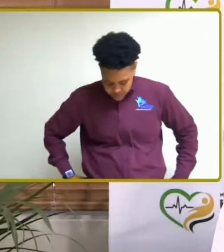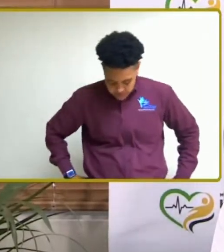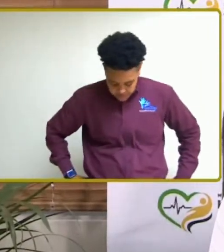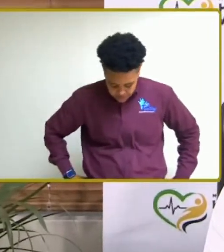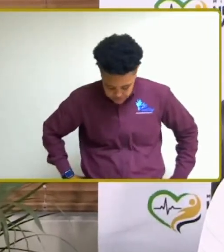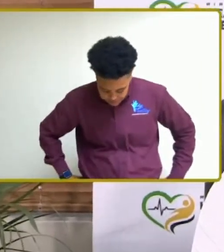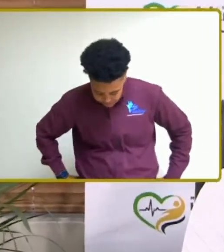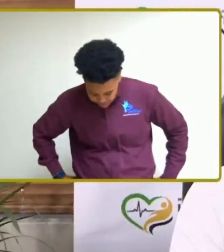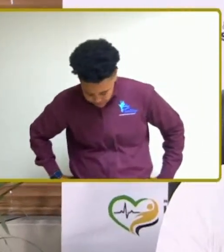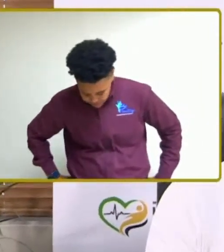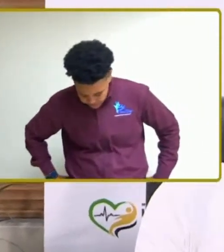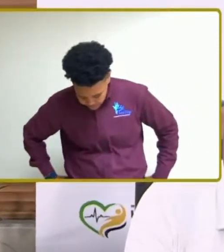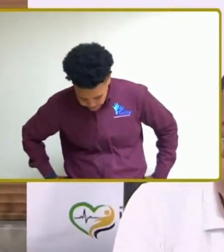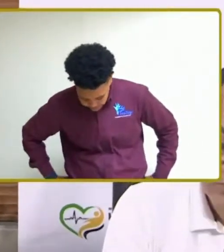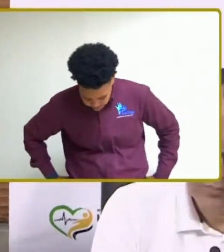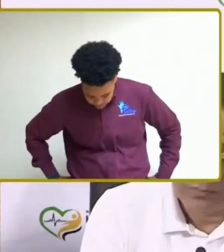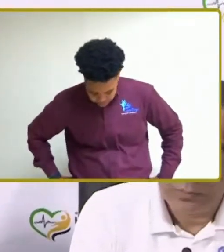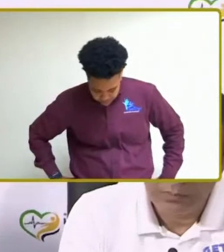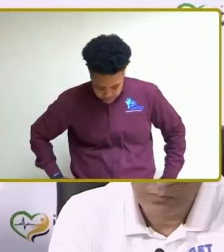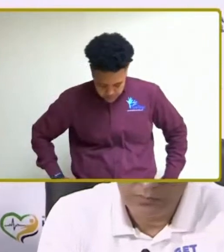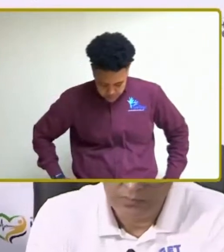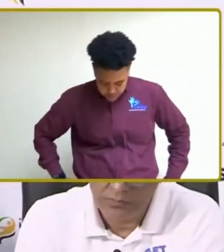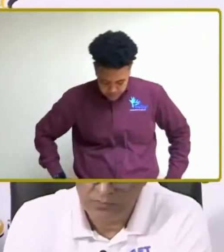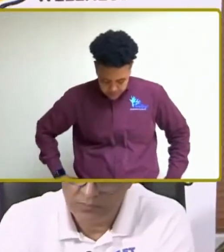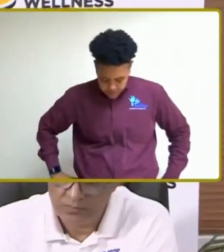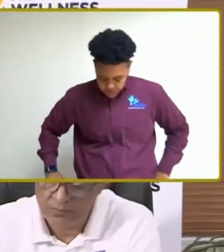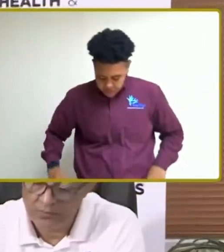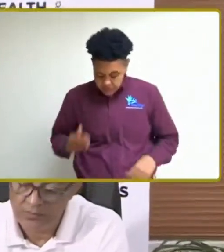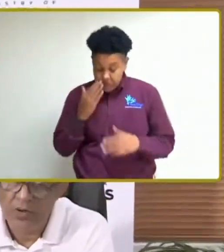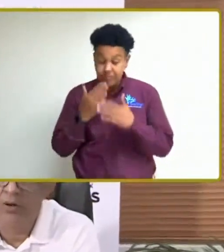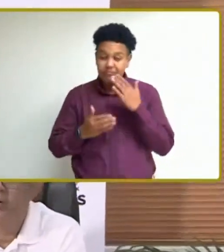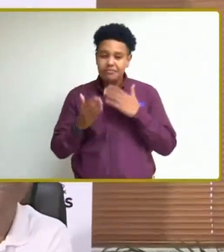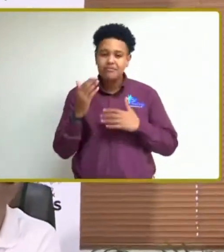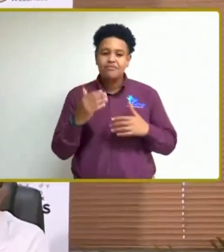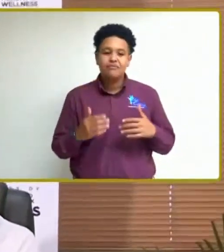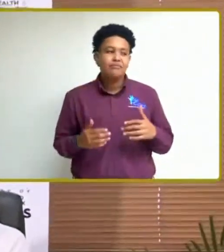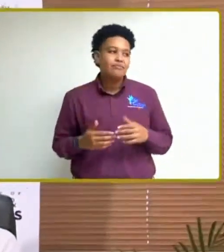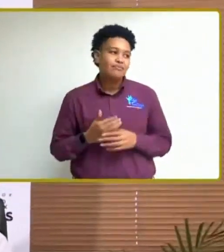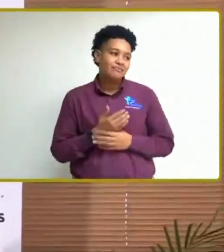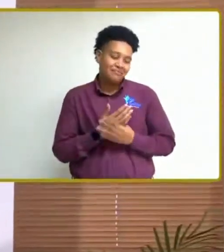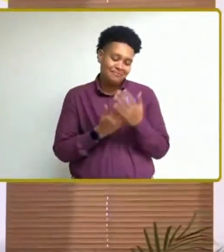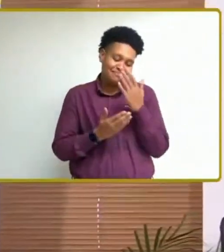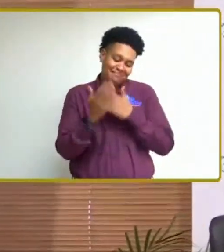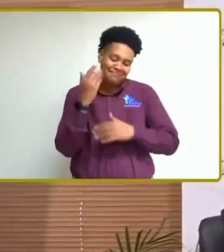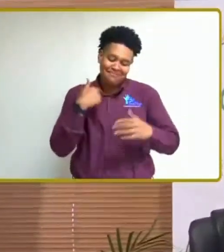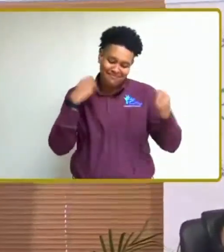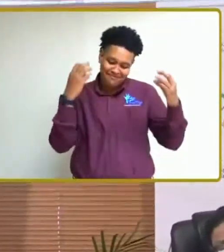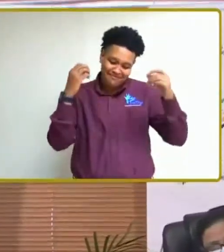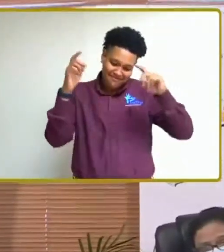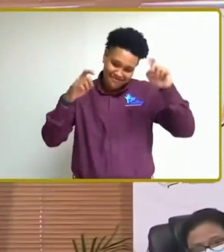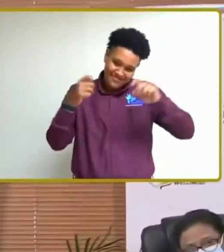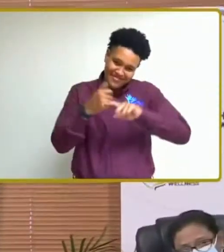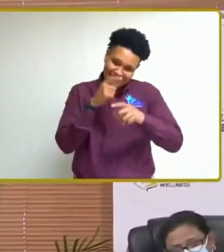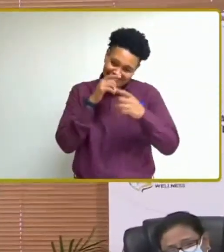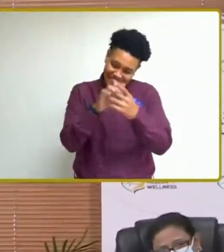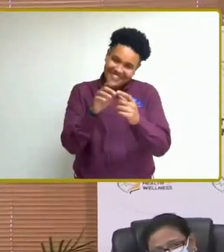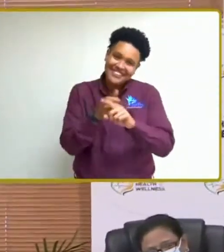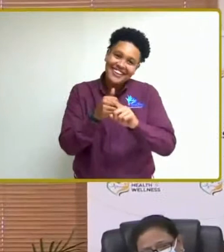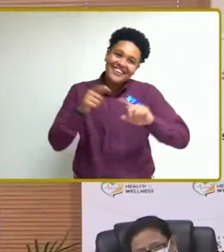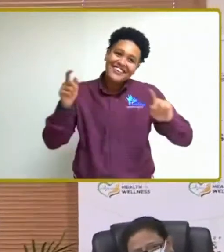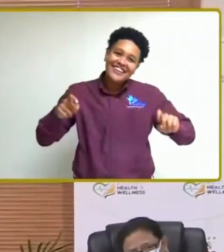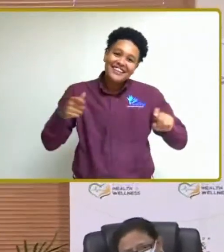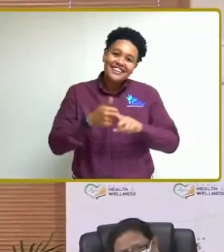Yes, good morning. Good morning. Yes, I have several questions. It's regarding the testing.